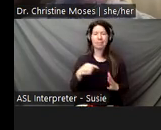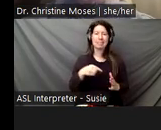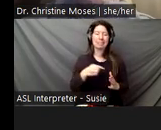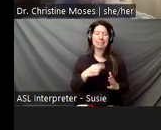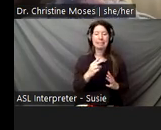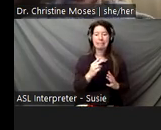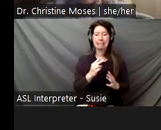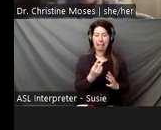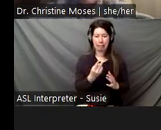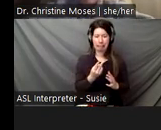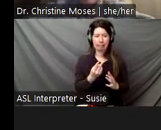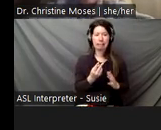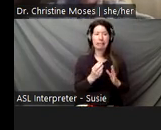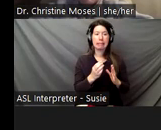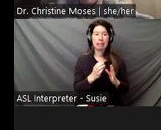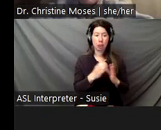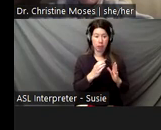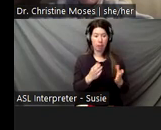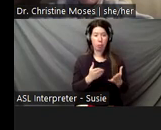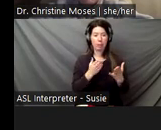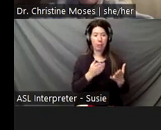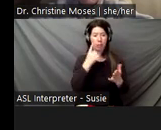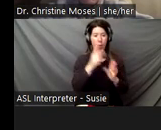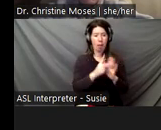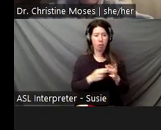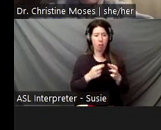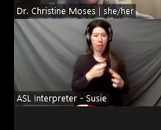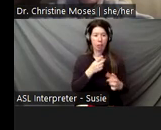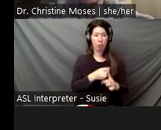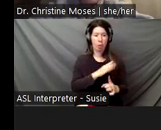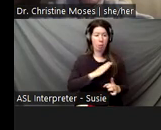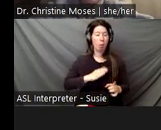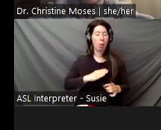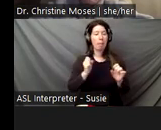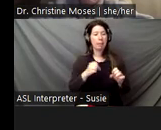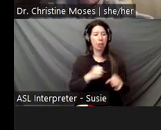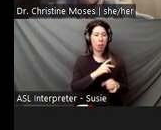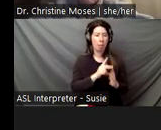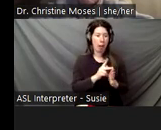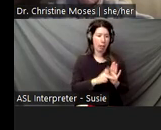2nd of 4 sections, presentation of policy recommendations to the board. Potential